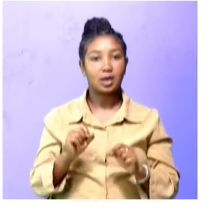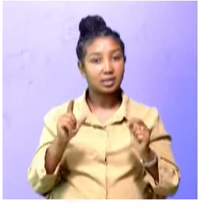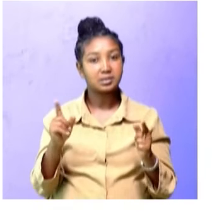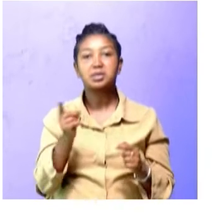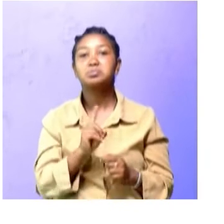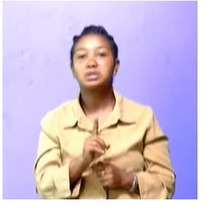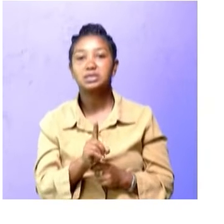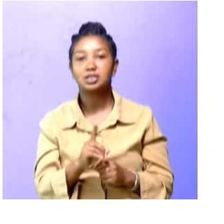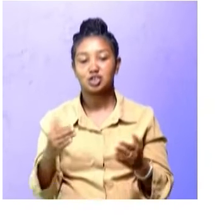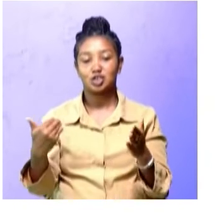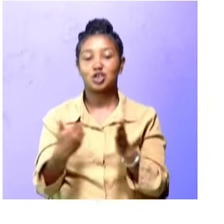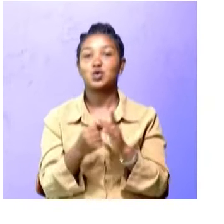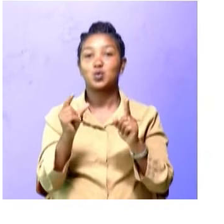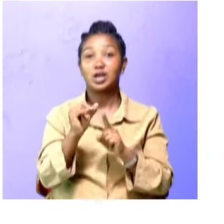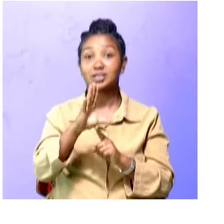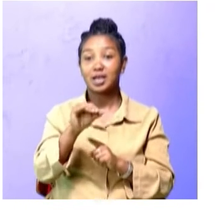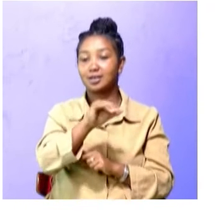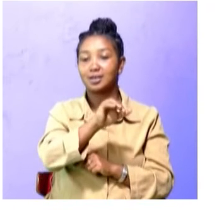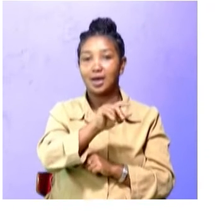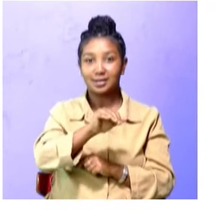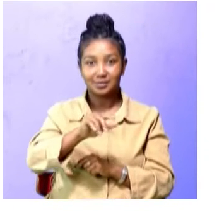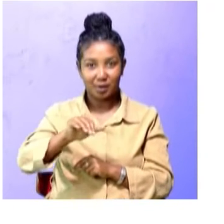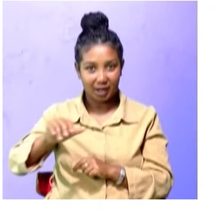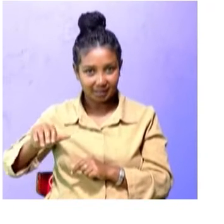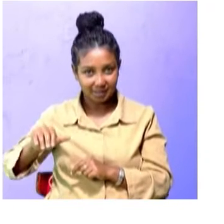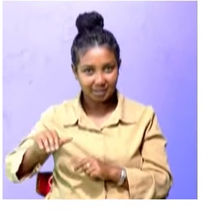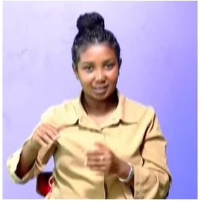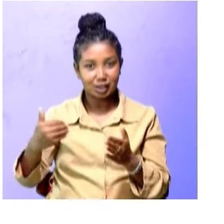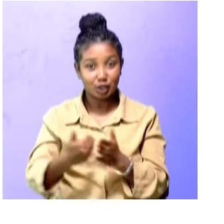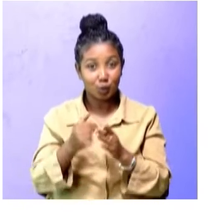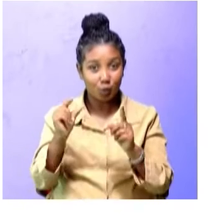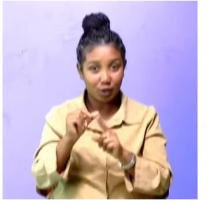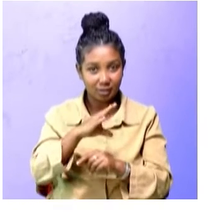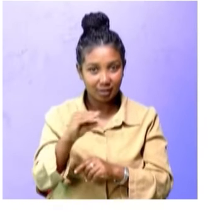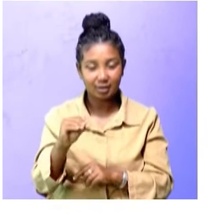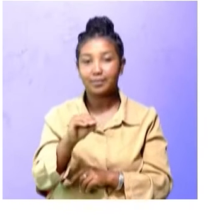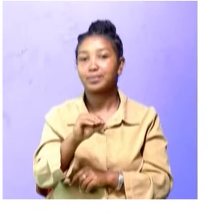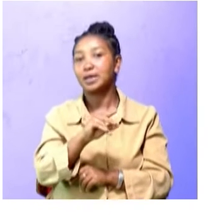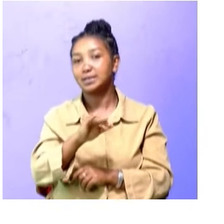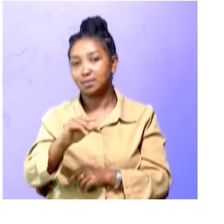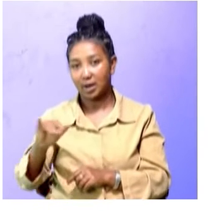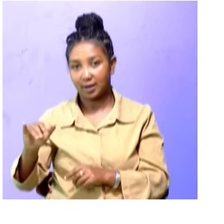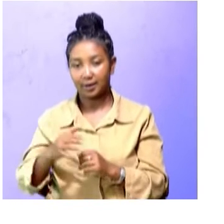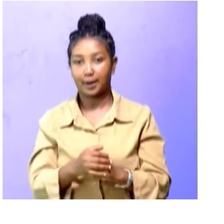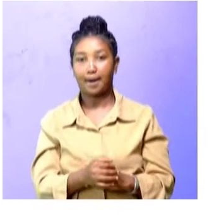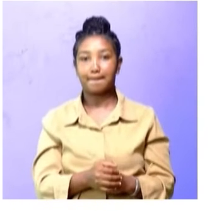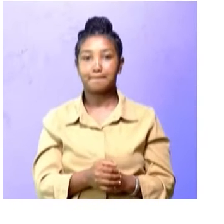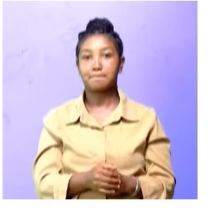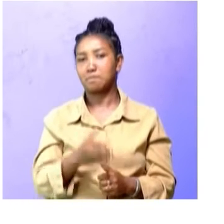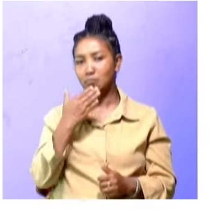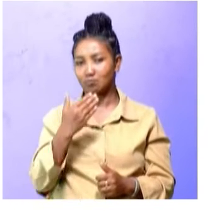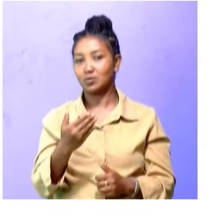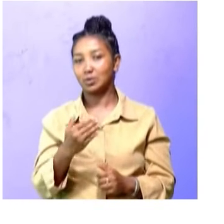Understand what? New words and their spellings, yeah? New words and spelling.